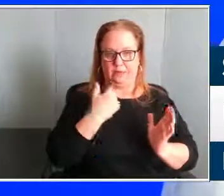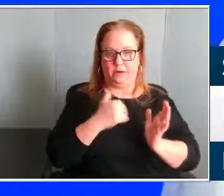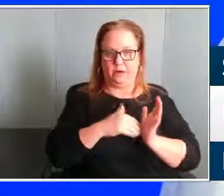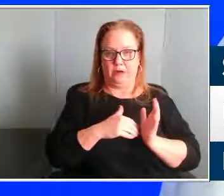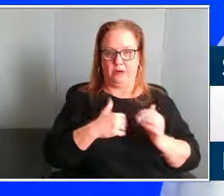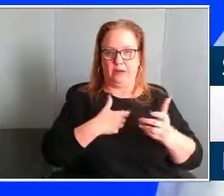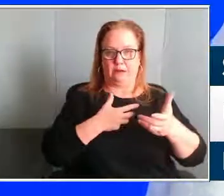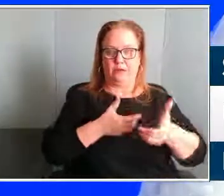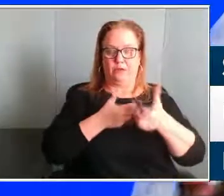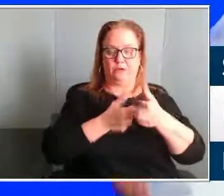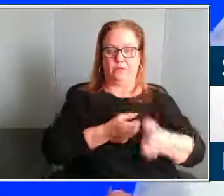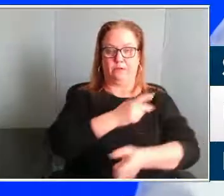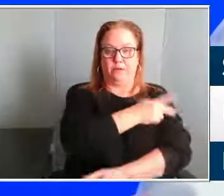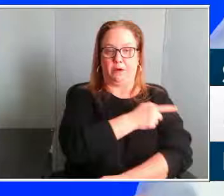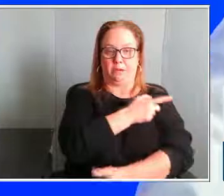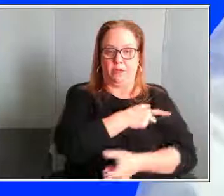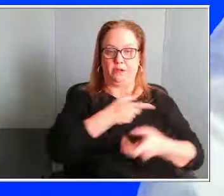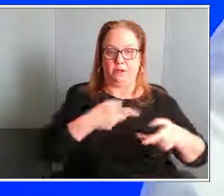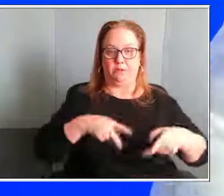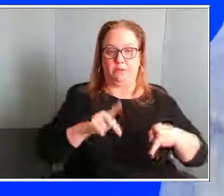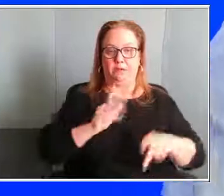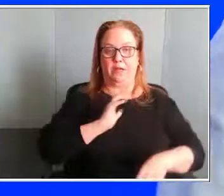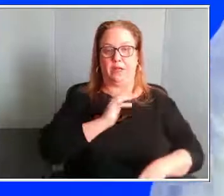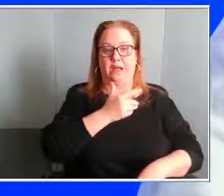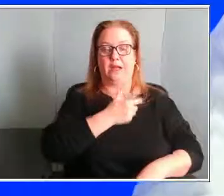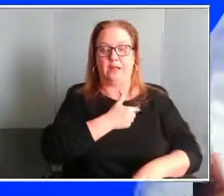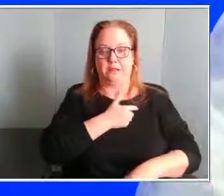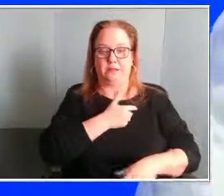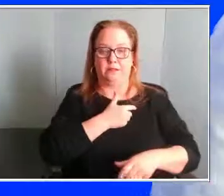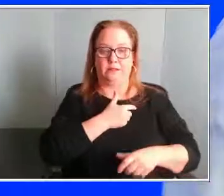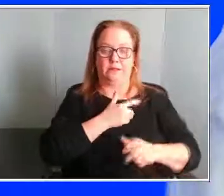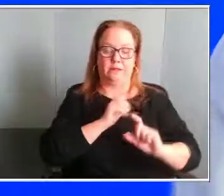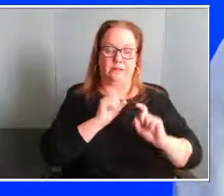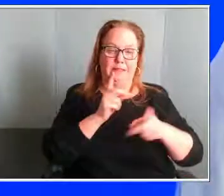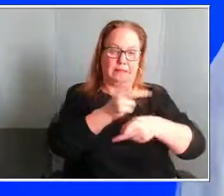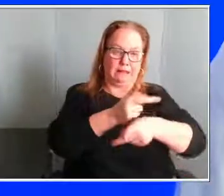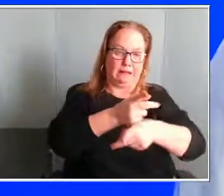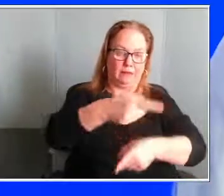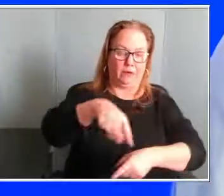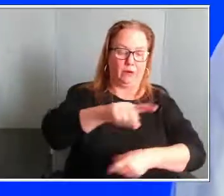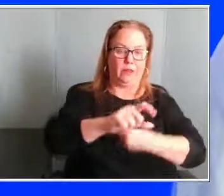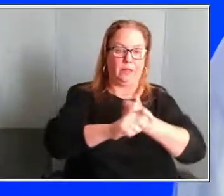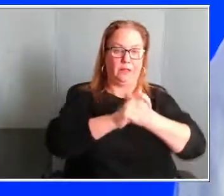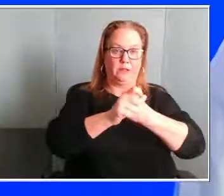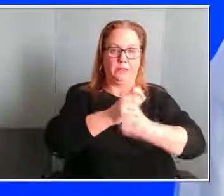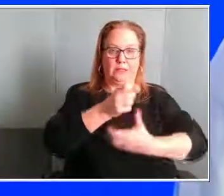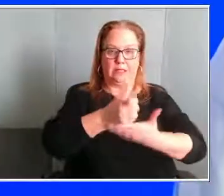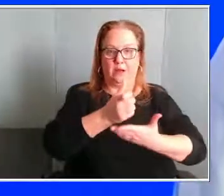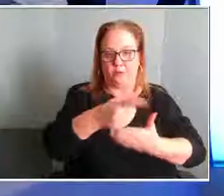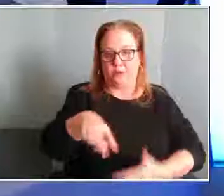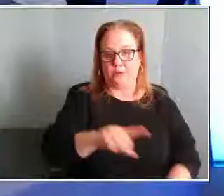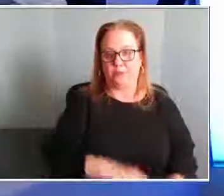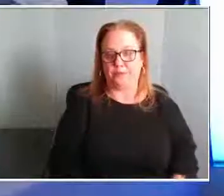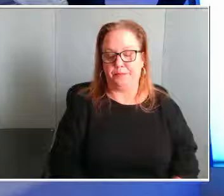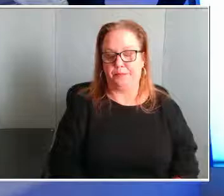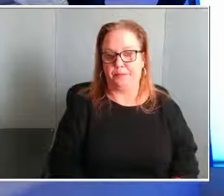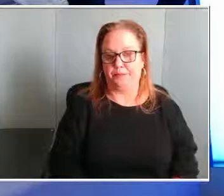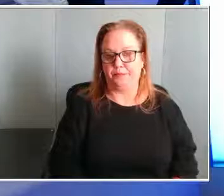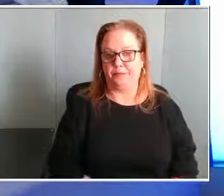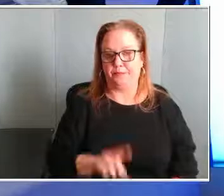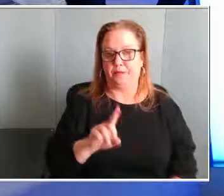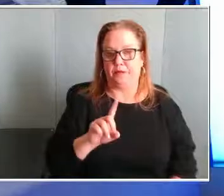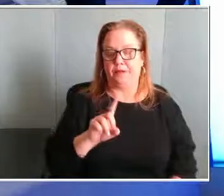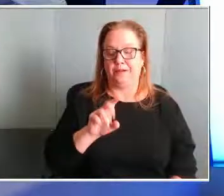from our patients to allow us to treat you, allow us to take these risks and trying to help you out. Dr.